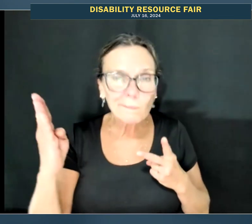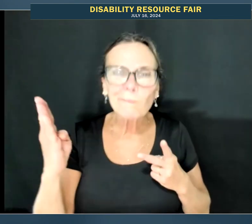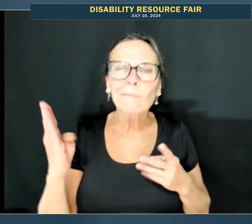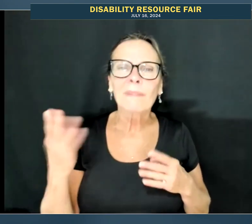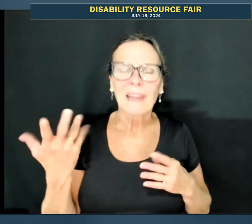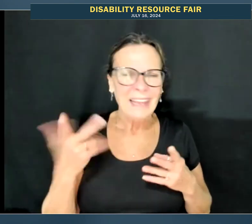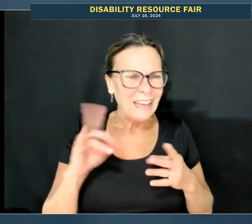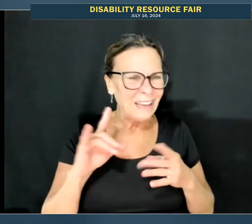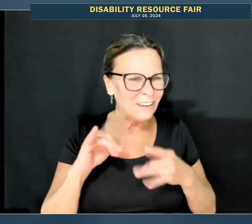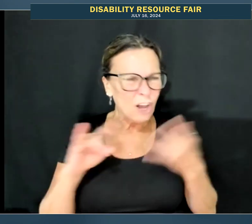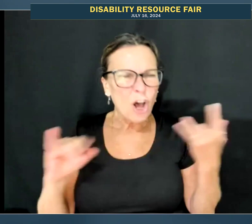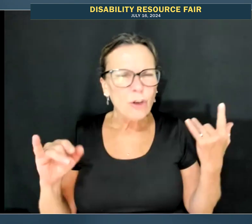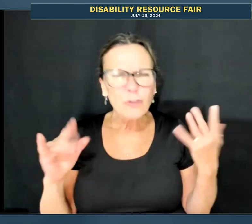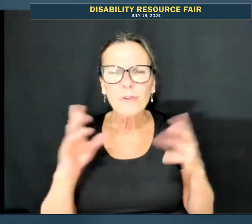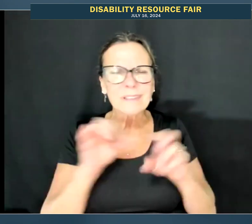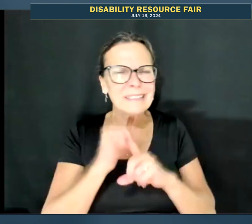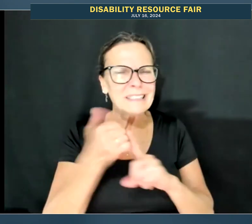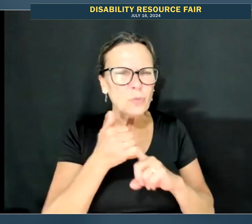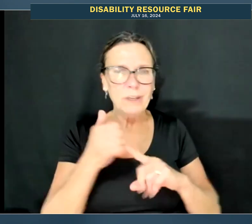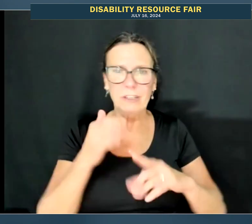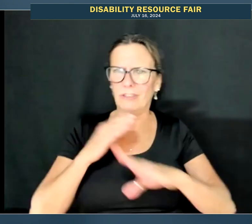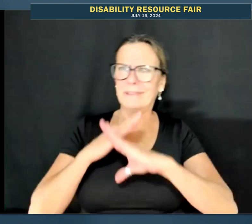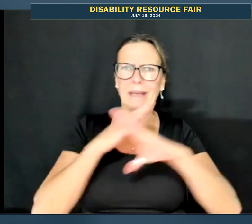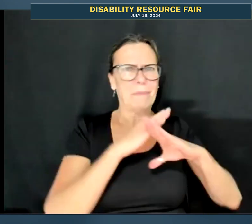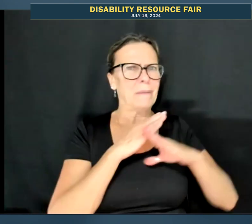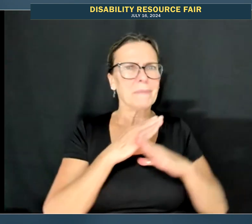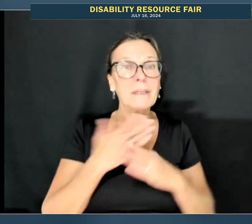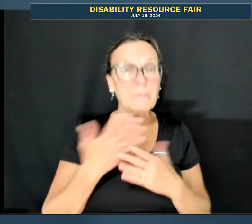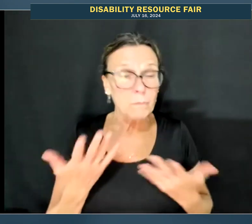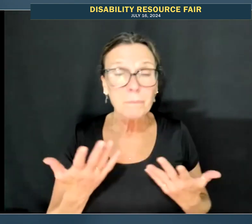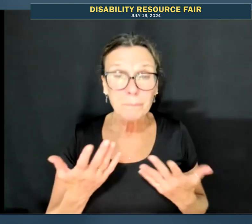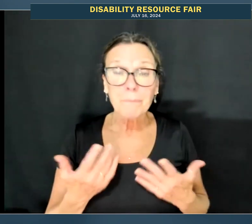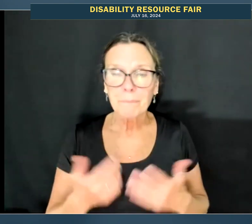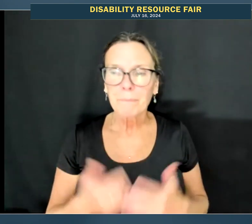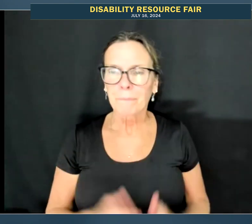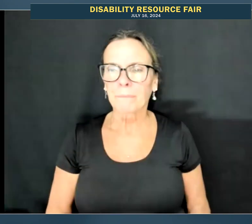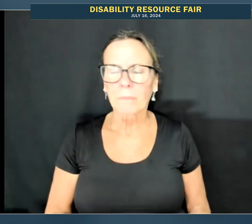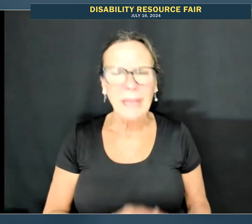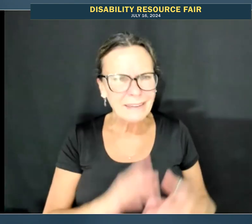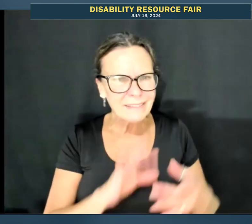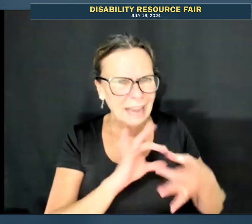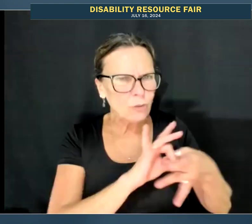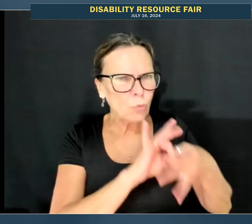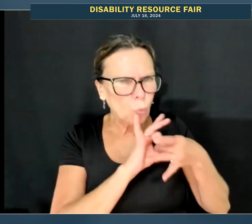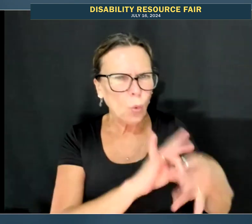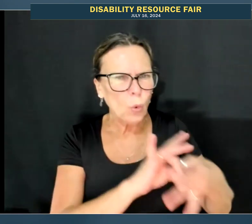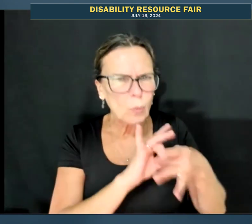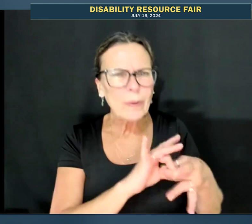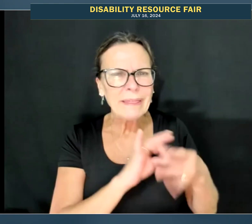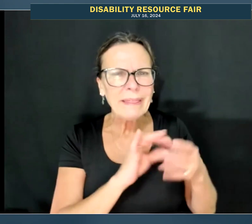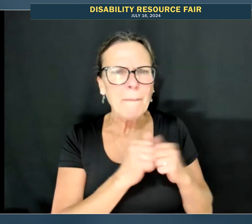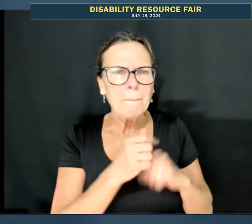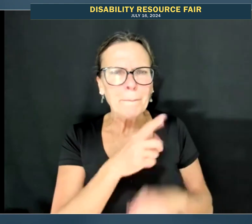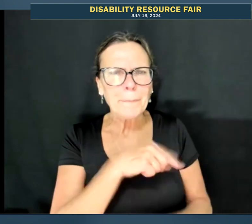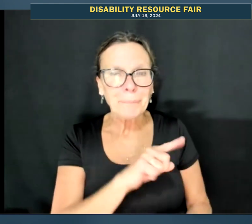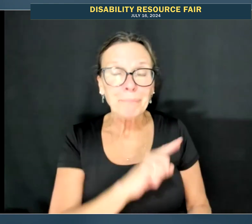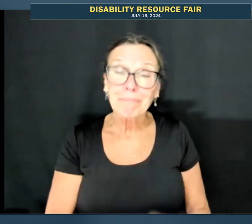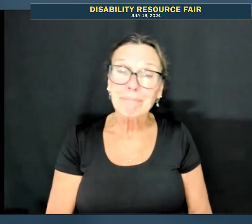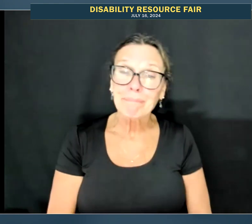situations that they might encounter. We do activities with them and other